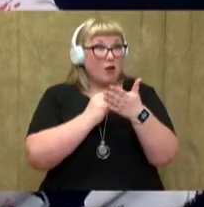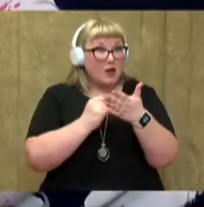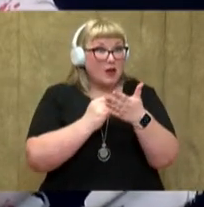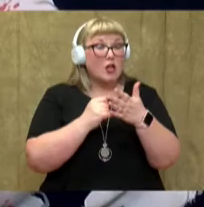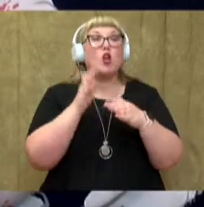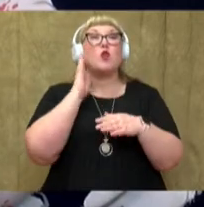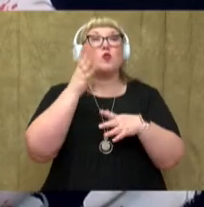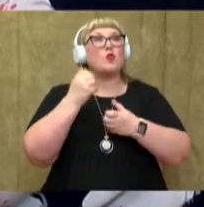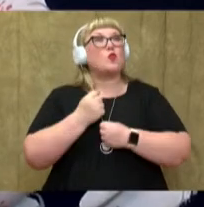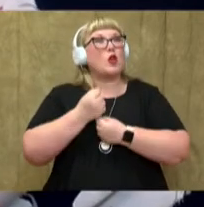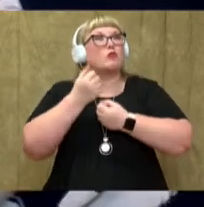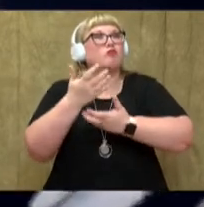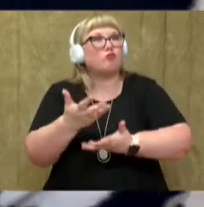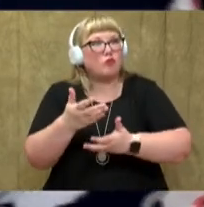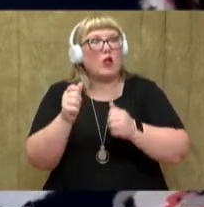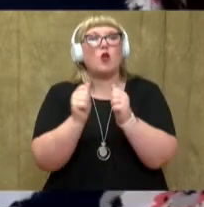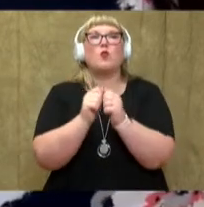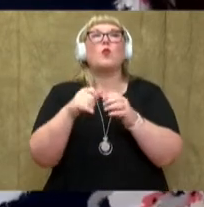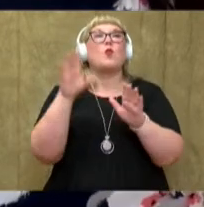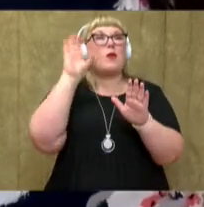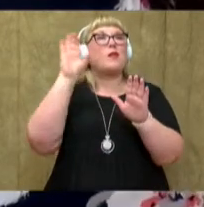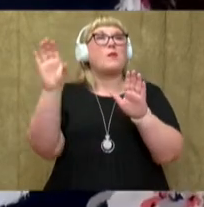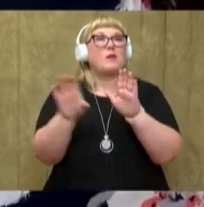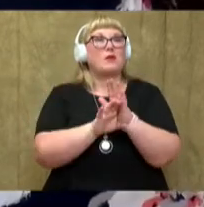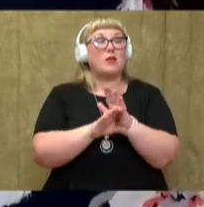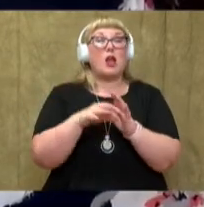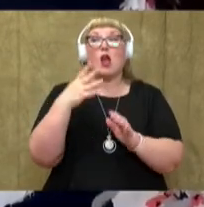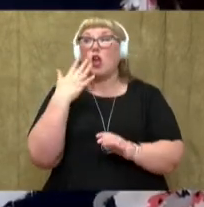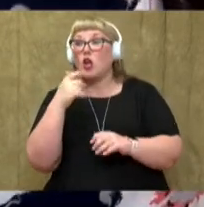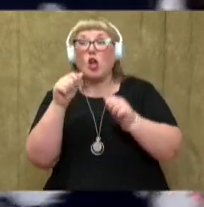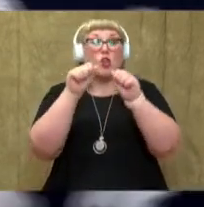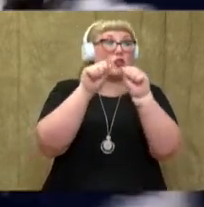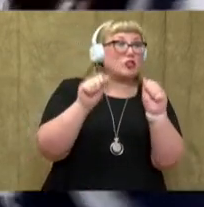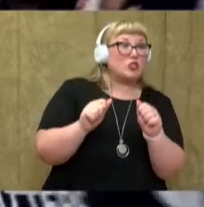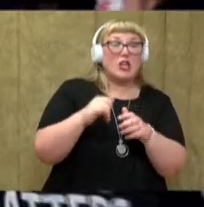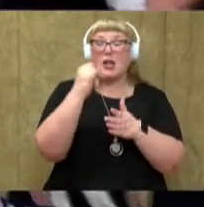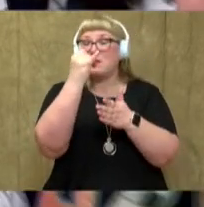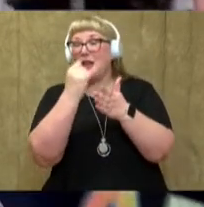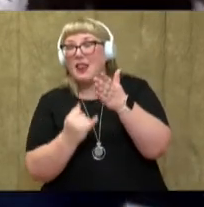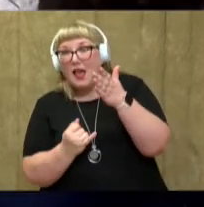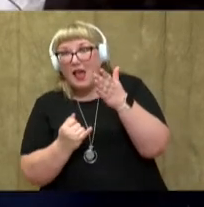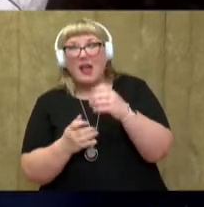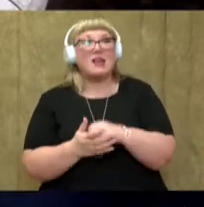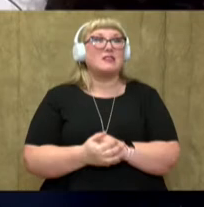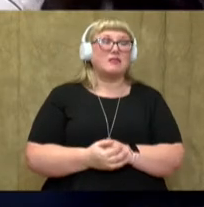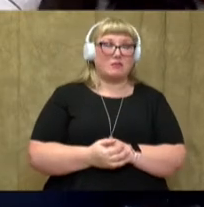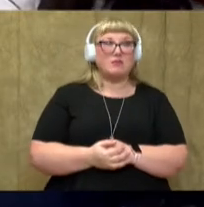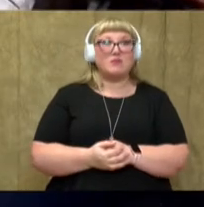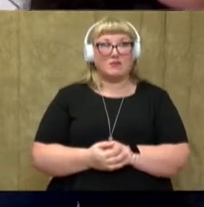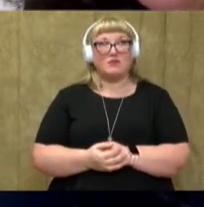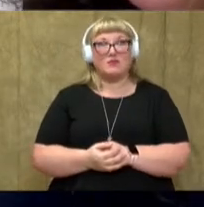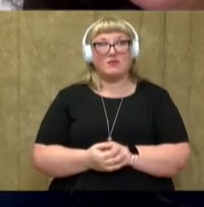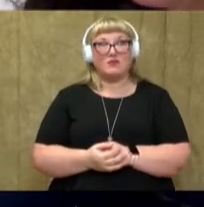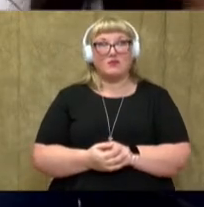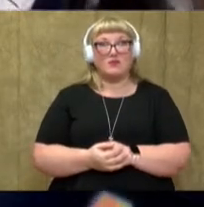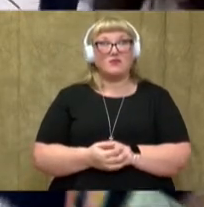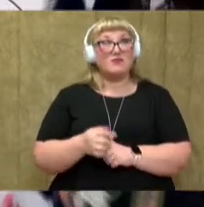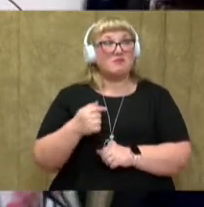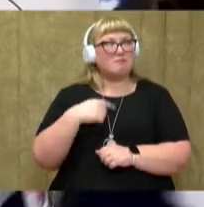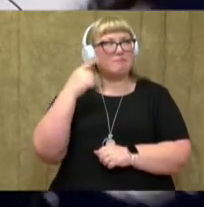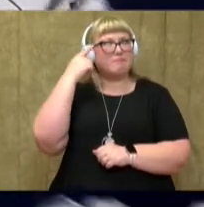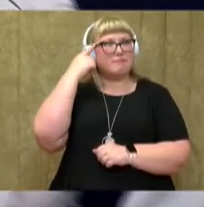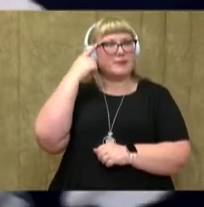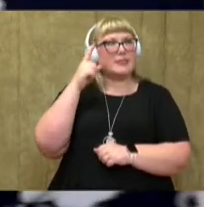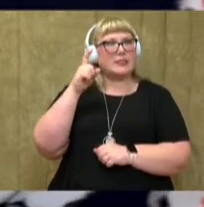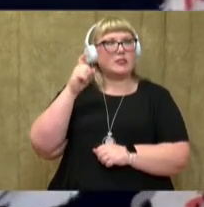you're communicating with images and colors and shapes and lines. So I'm thinking this